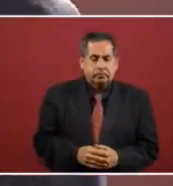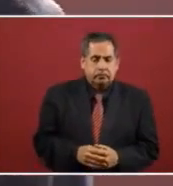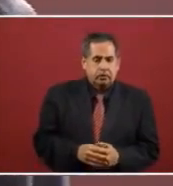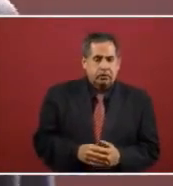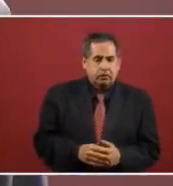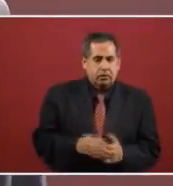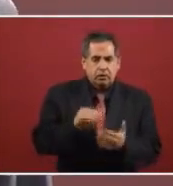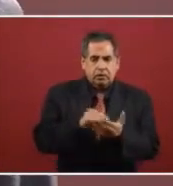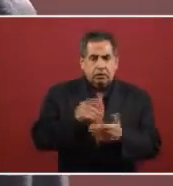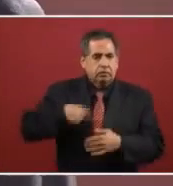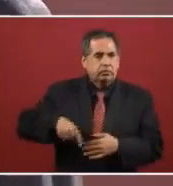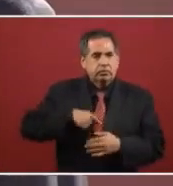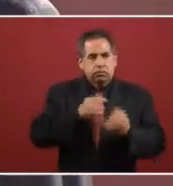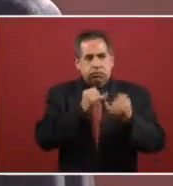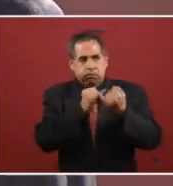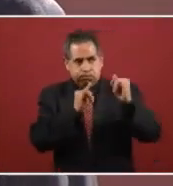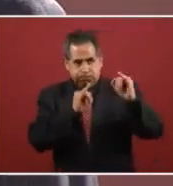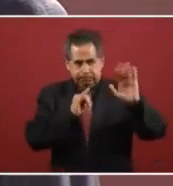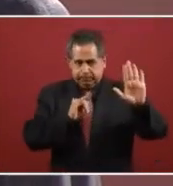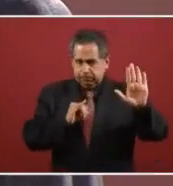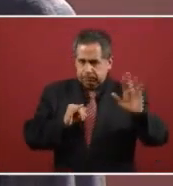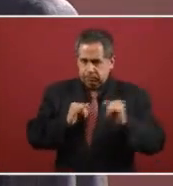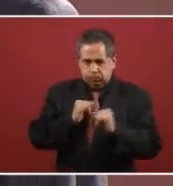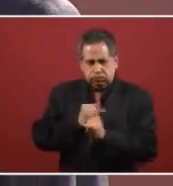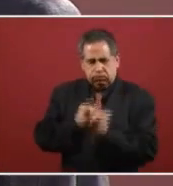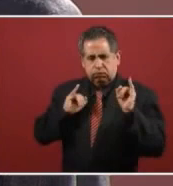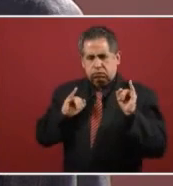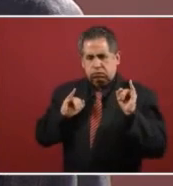mantener nuestra maintain independencia, our independence,